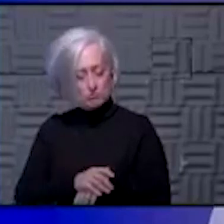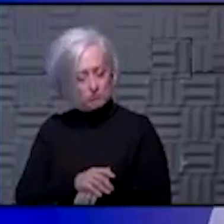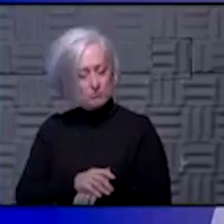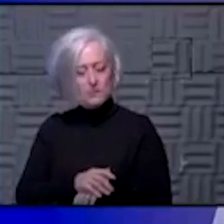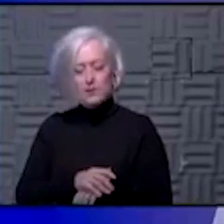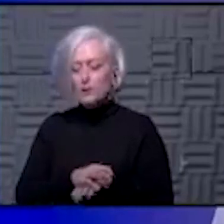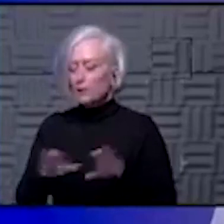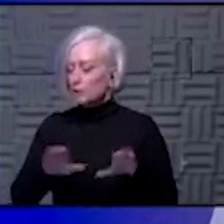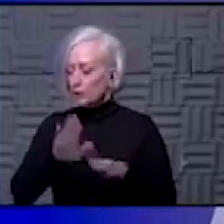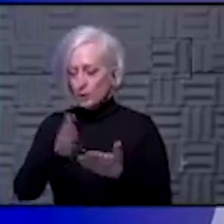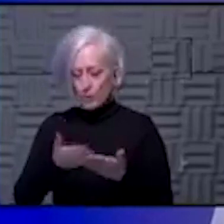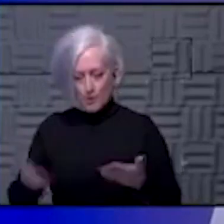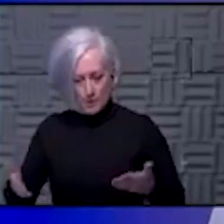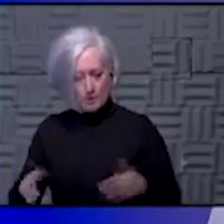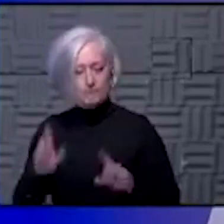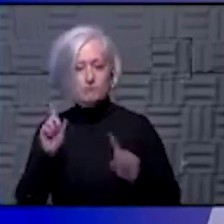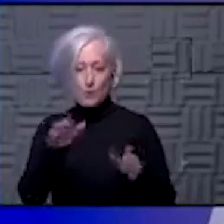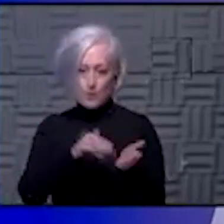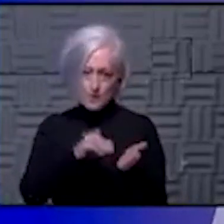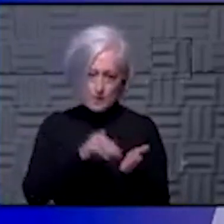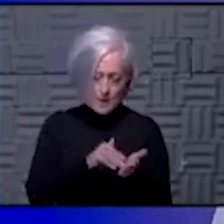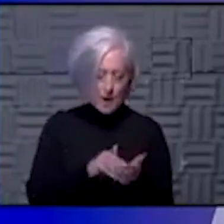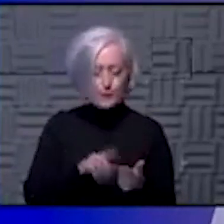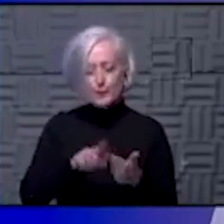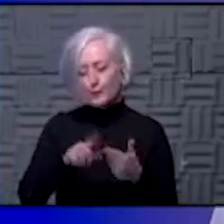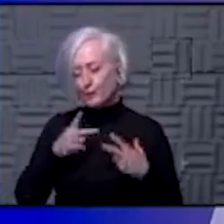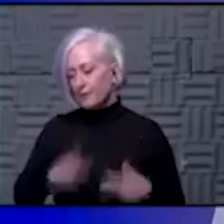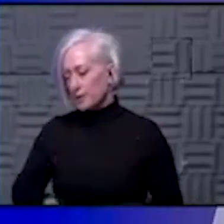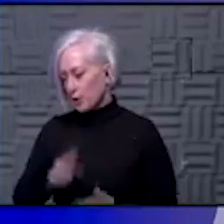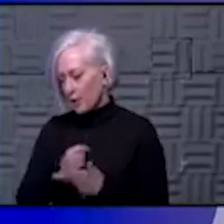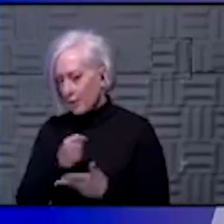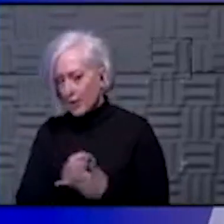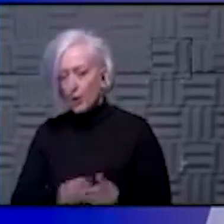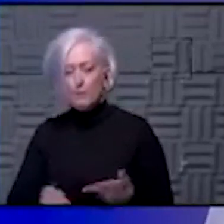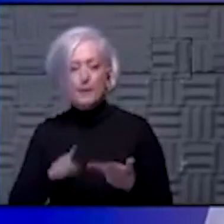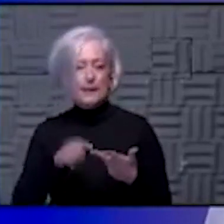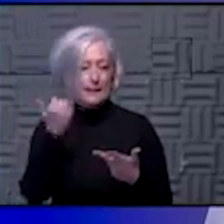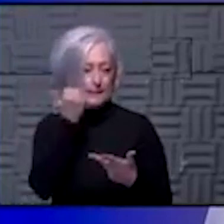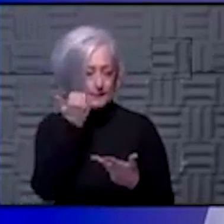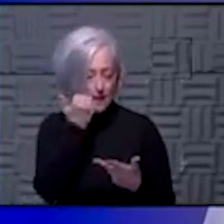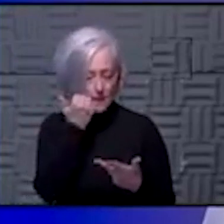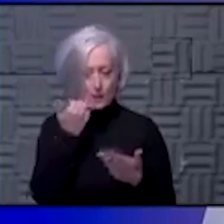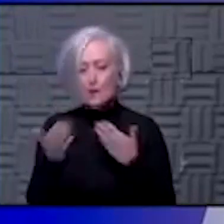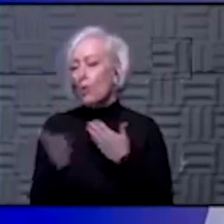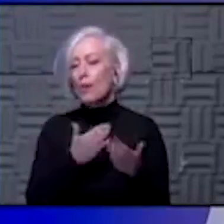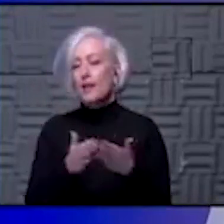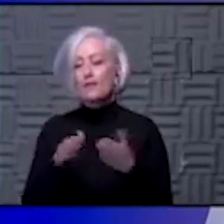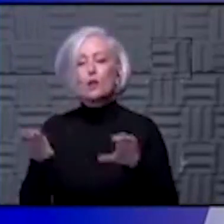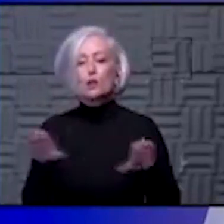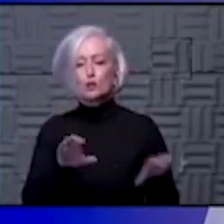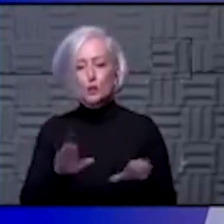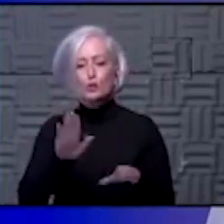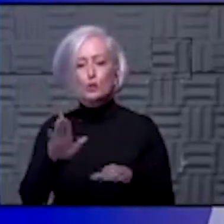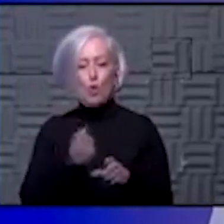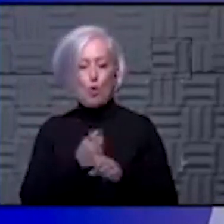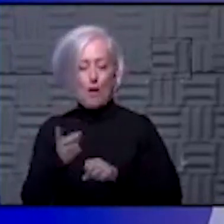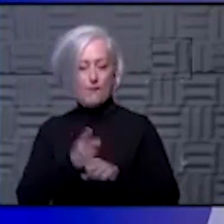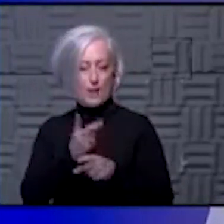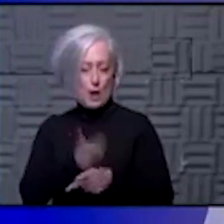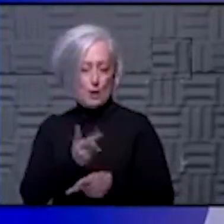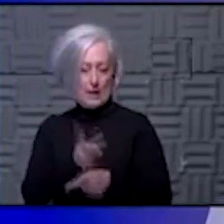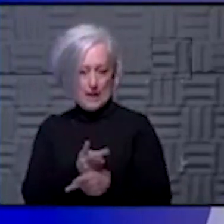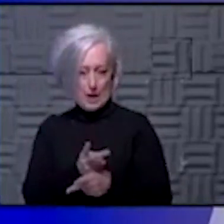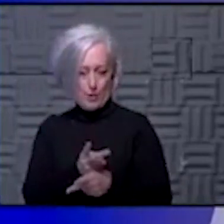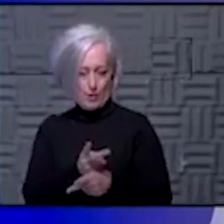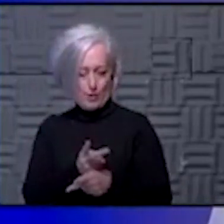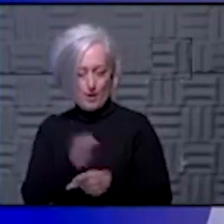screening, primary physician, physical therapy, dental work, get that routine care because all of these societies, all of these groups